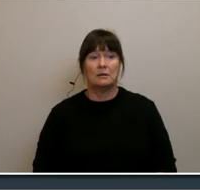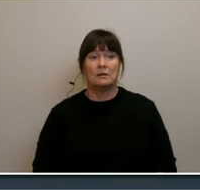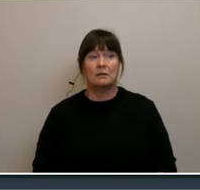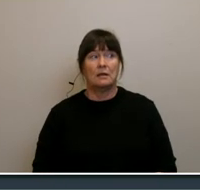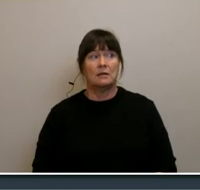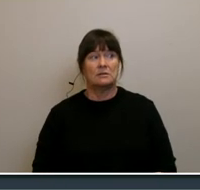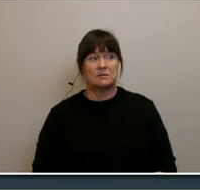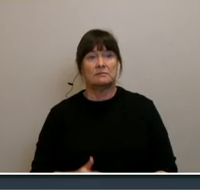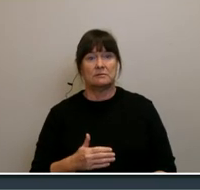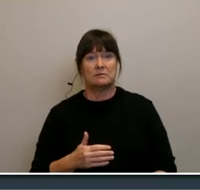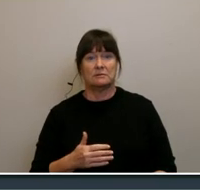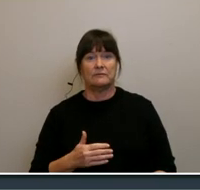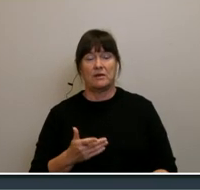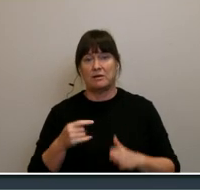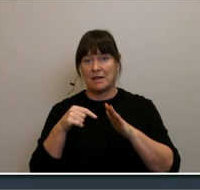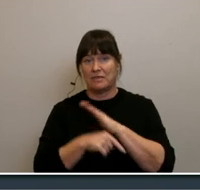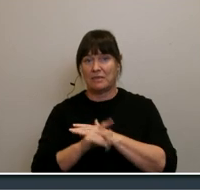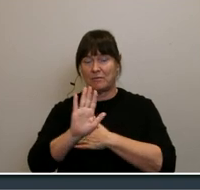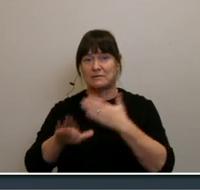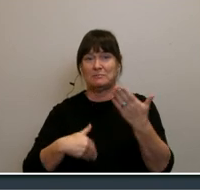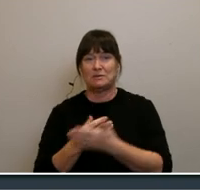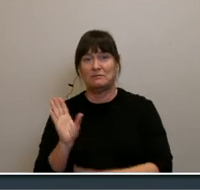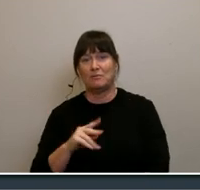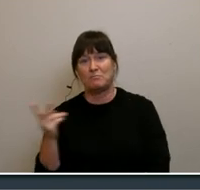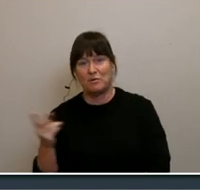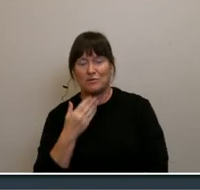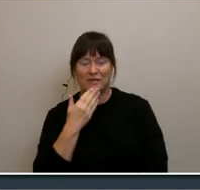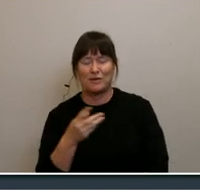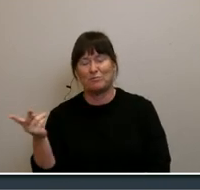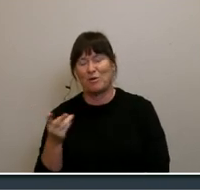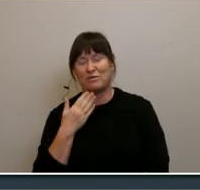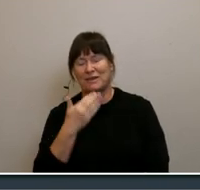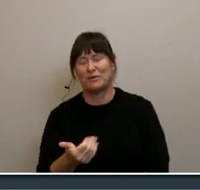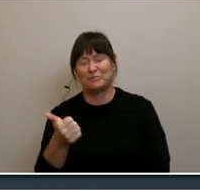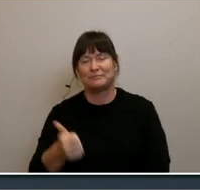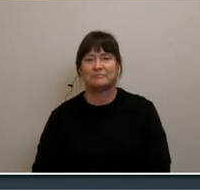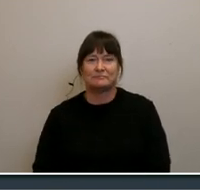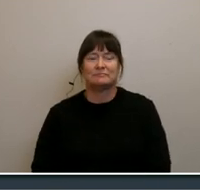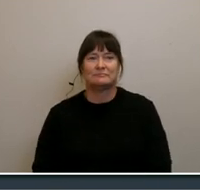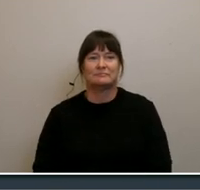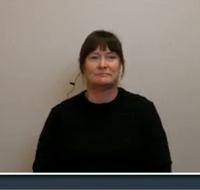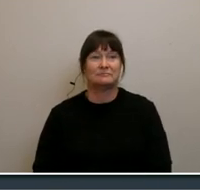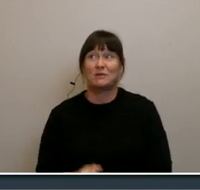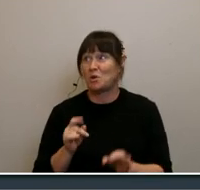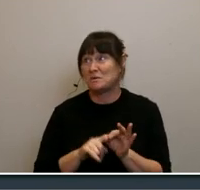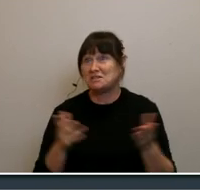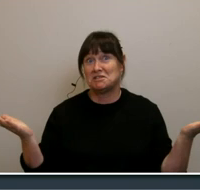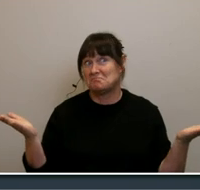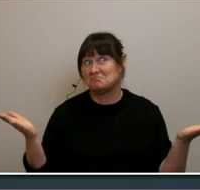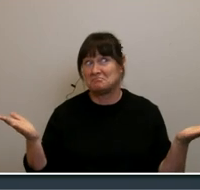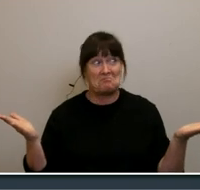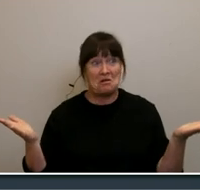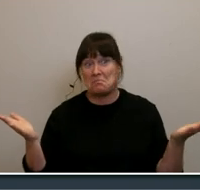As always, a very thorough submission from both of you. Thank you, Margaret and Robin. Thank you. No questions.